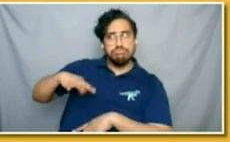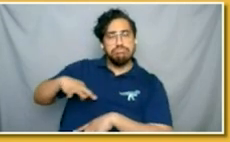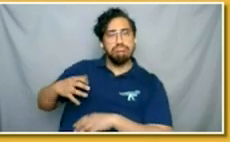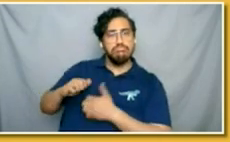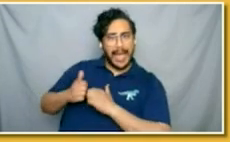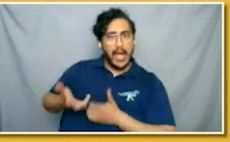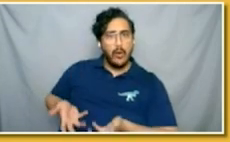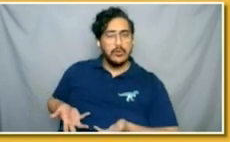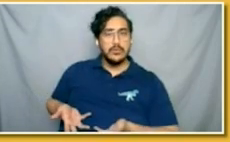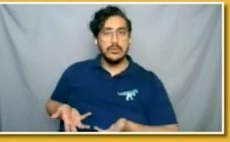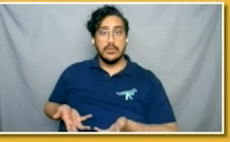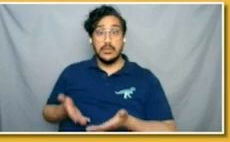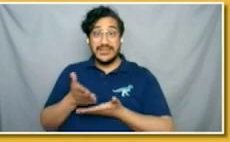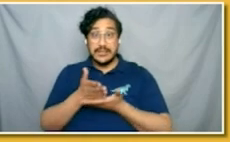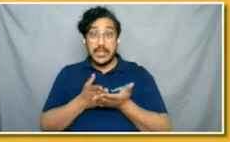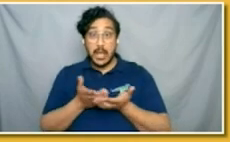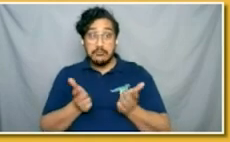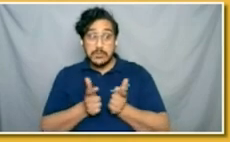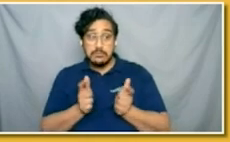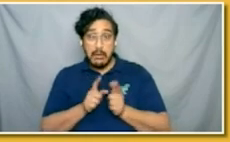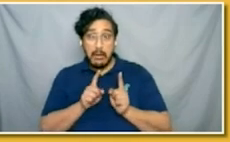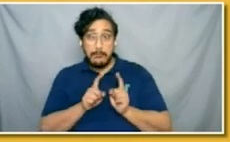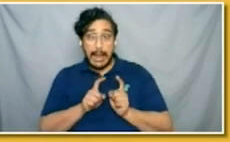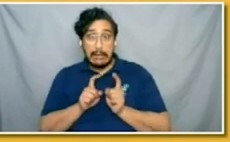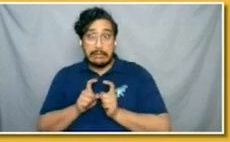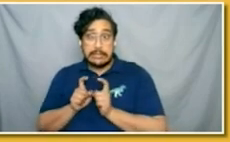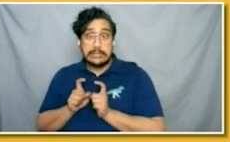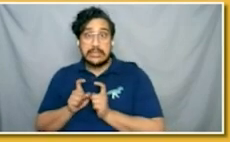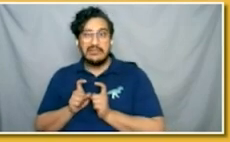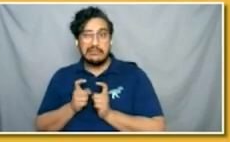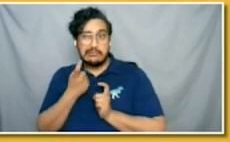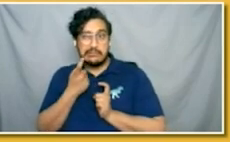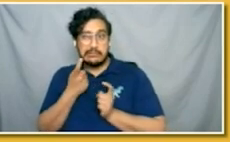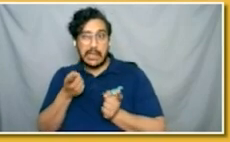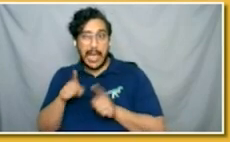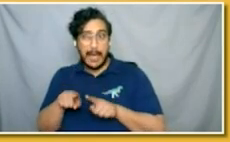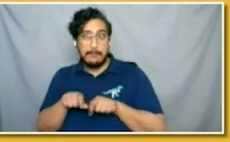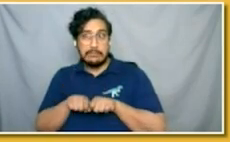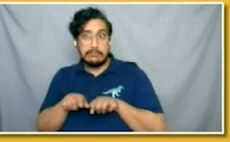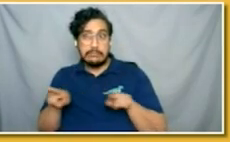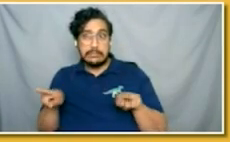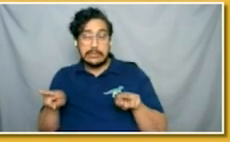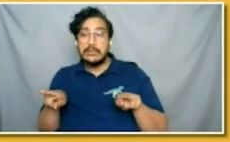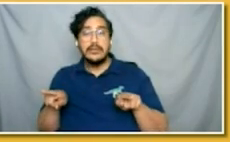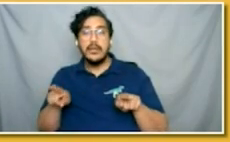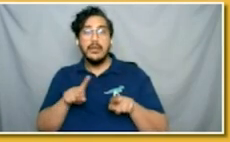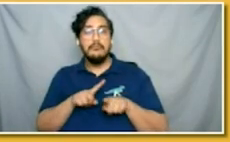small pilots that recently happened and they kind of, you know, were almost designed to fail